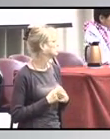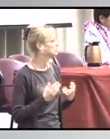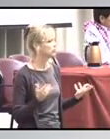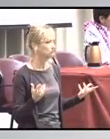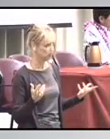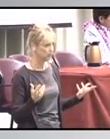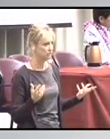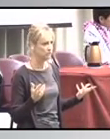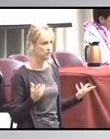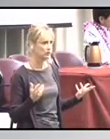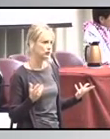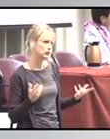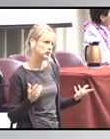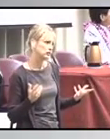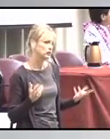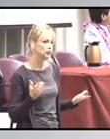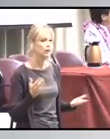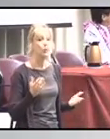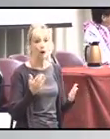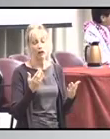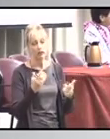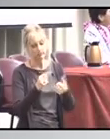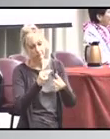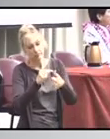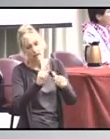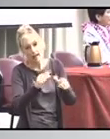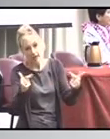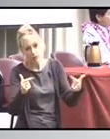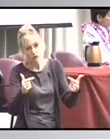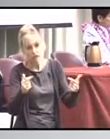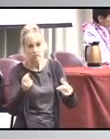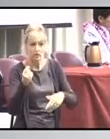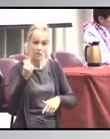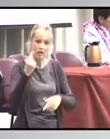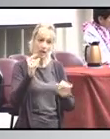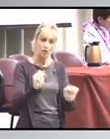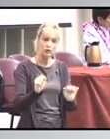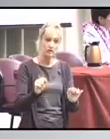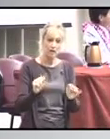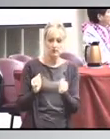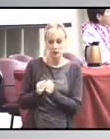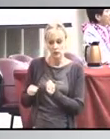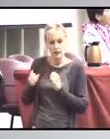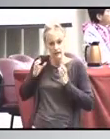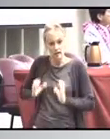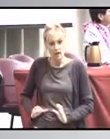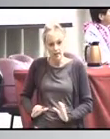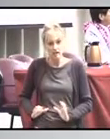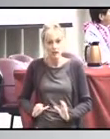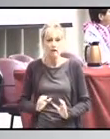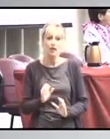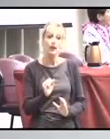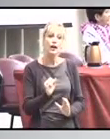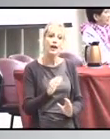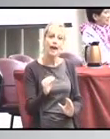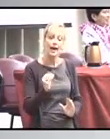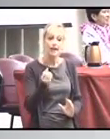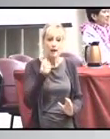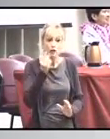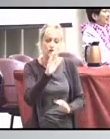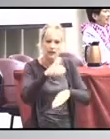Well, this is my list, but you probably have your language. They have to be understandable to the client, and you have to be able to understand their